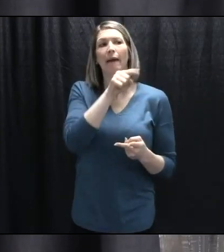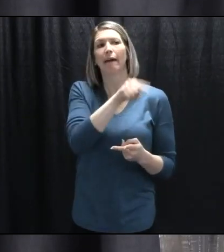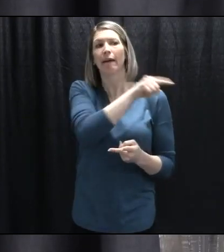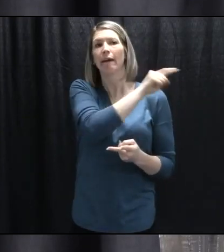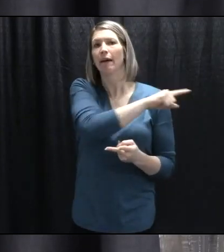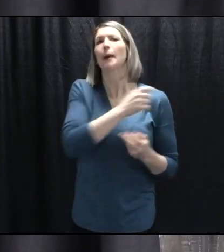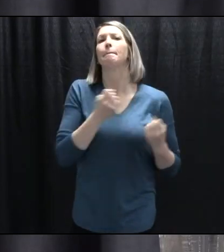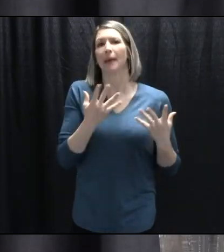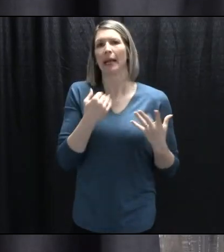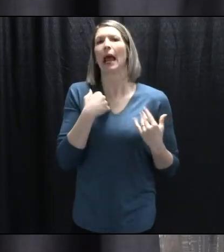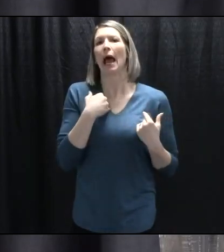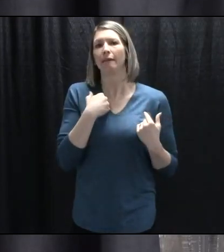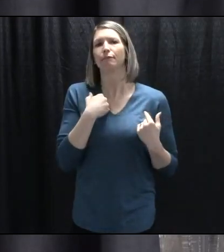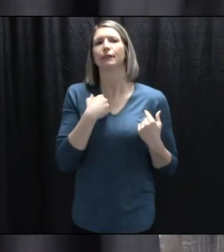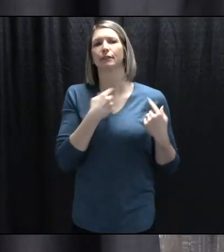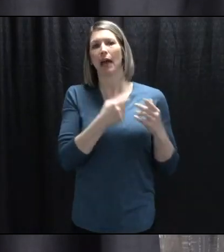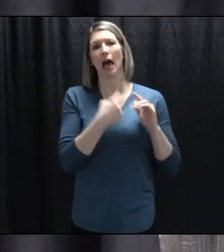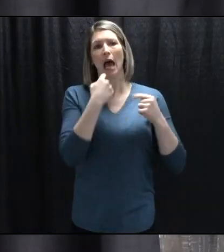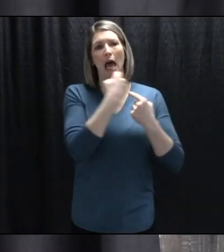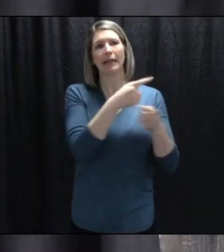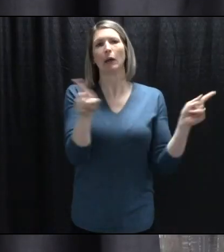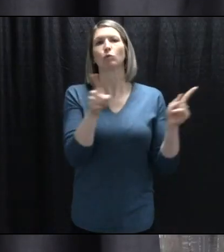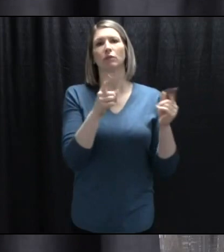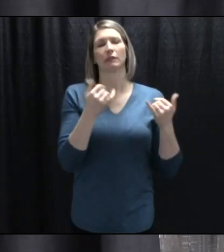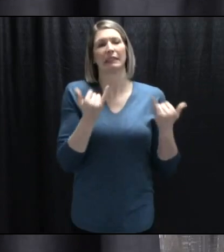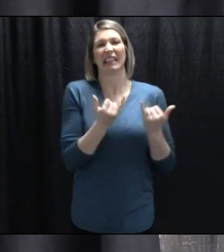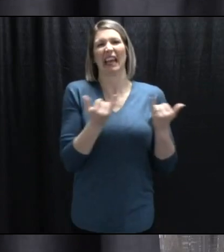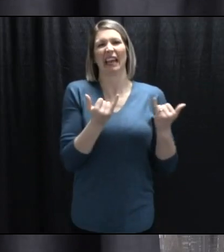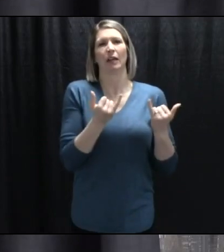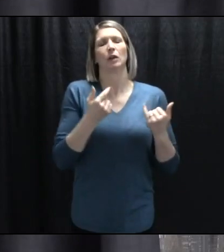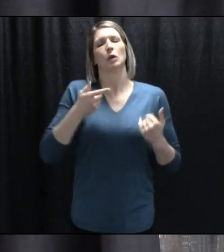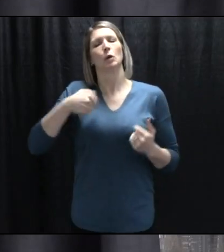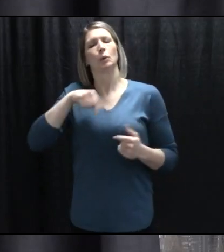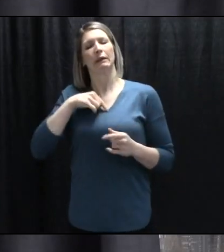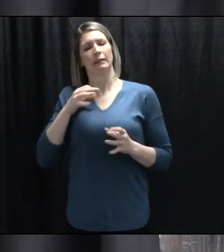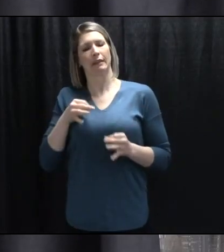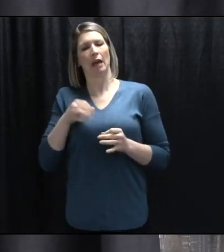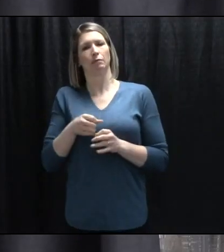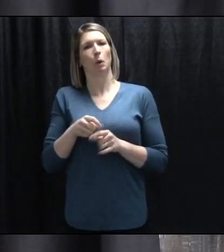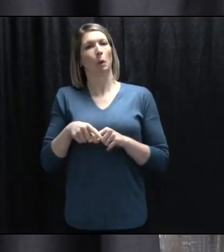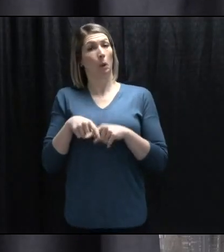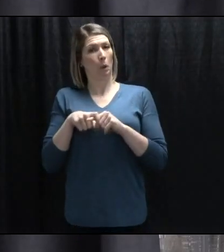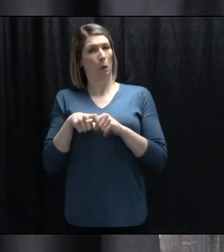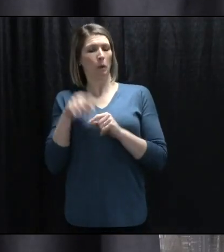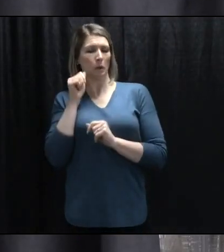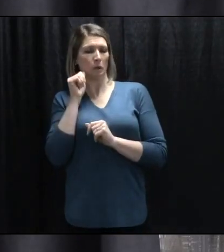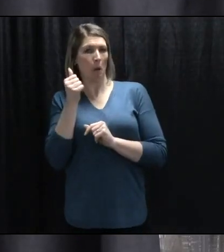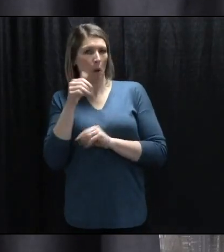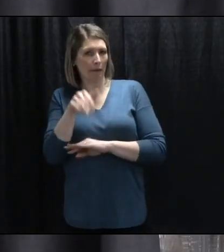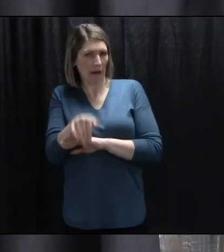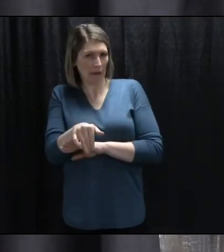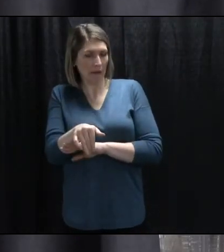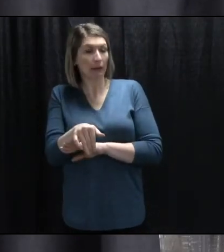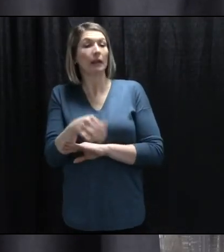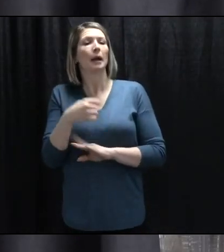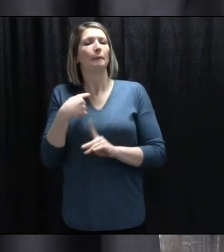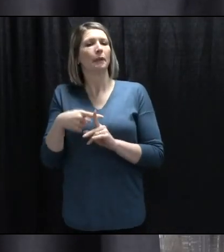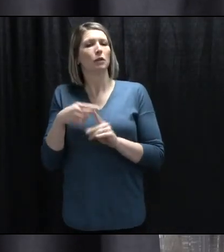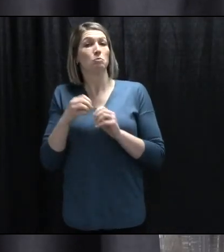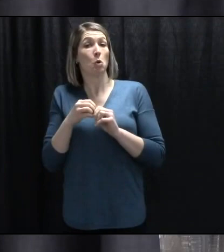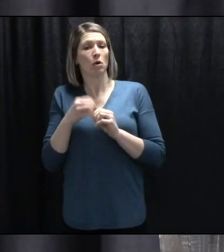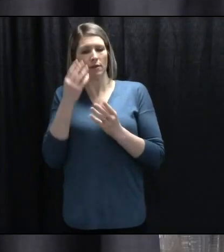that point today. The key for us was having sufficient patient data points to be able to use it